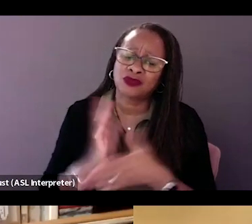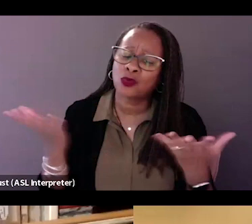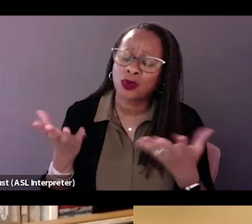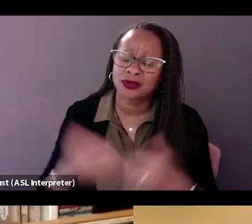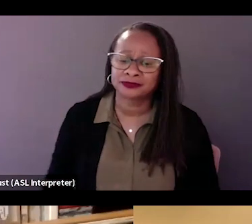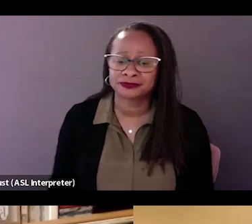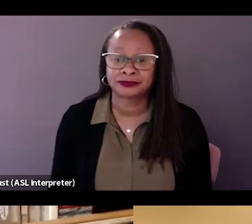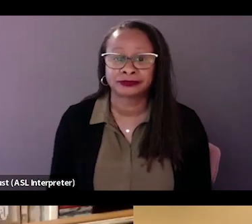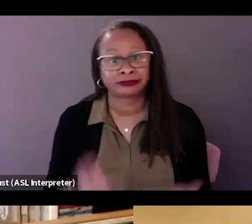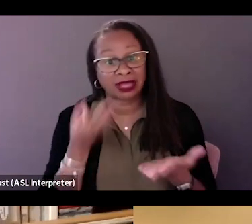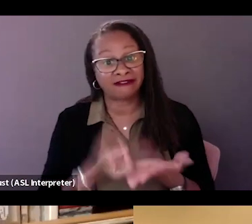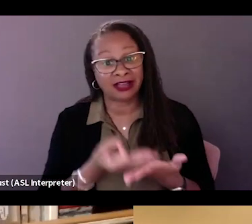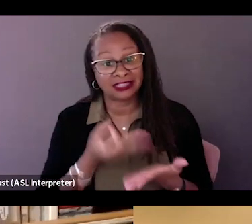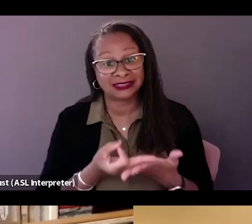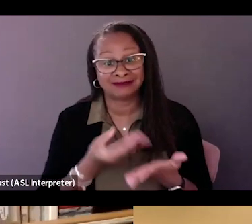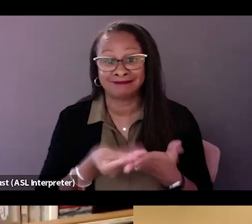Well, financing,